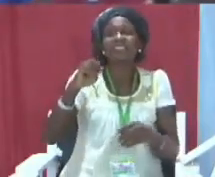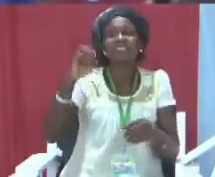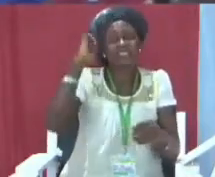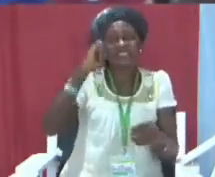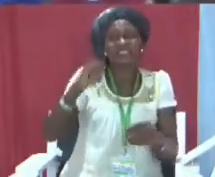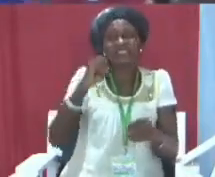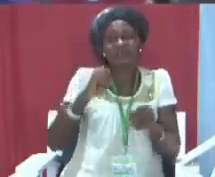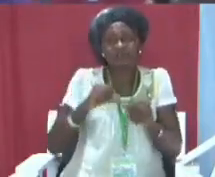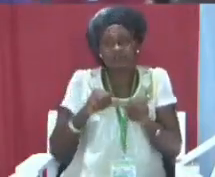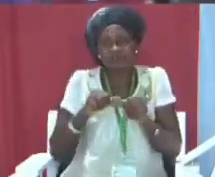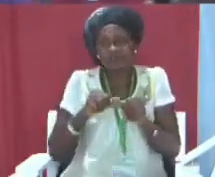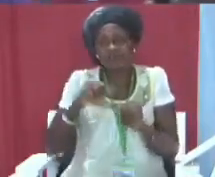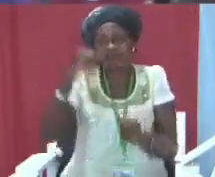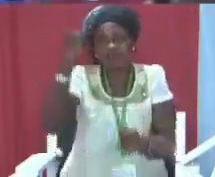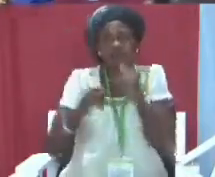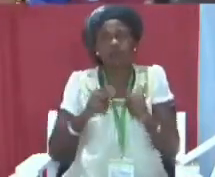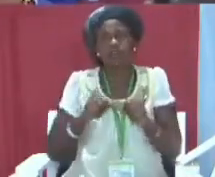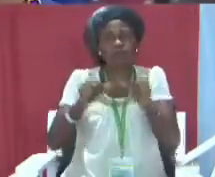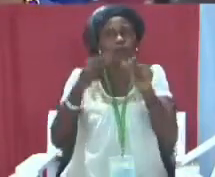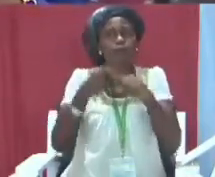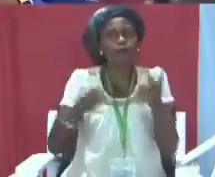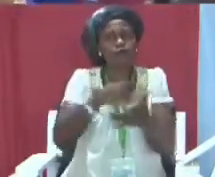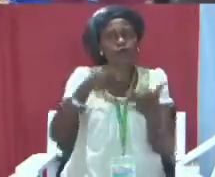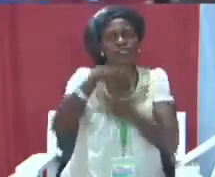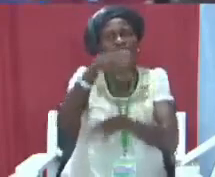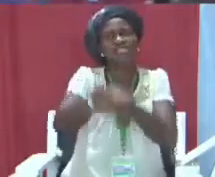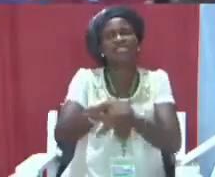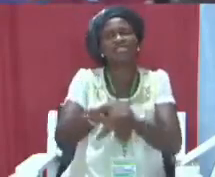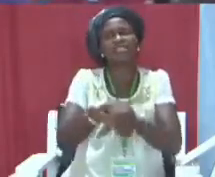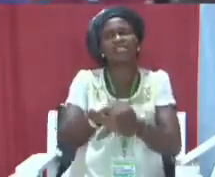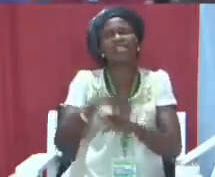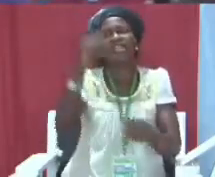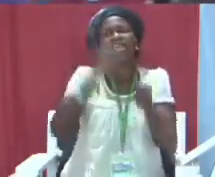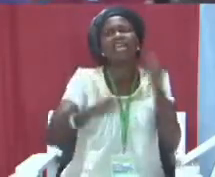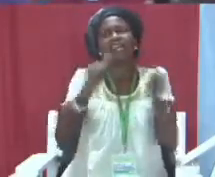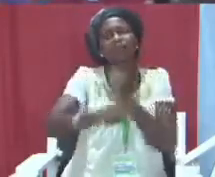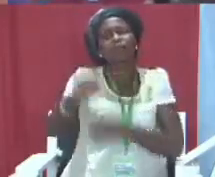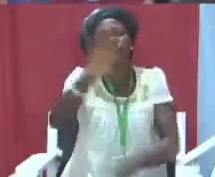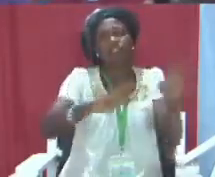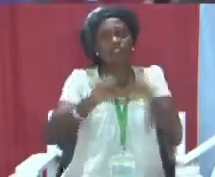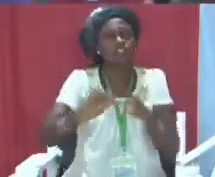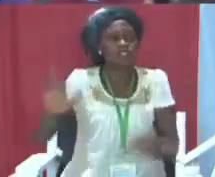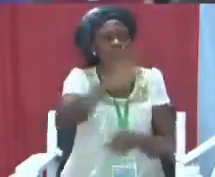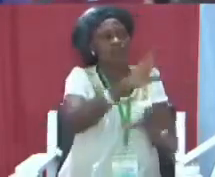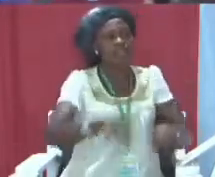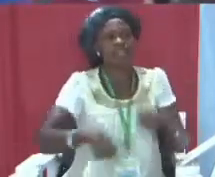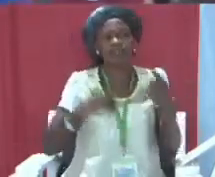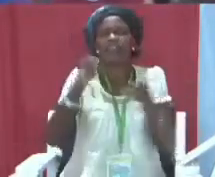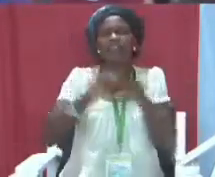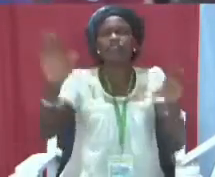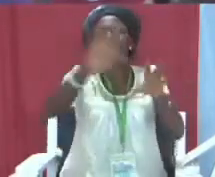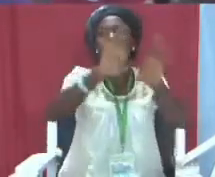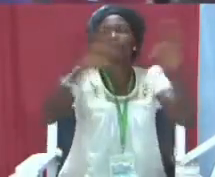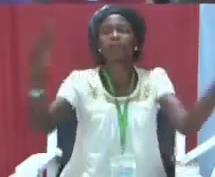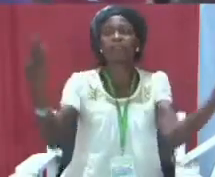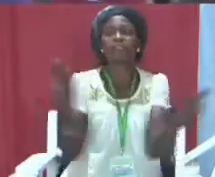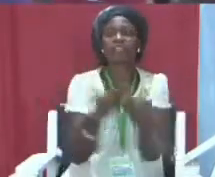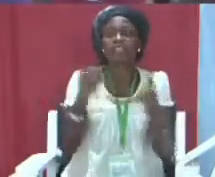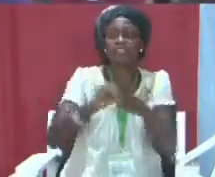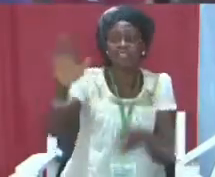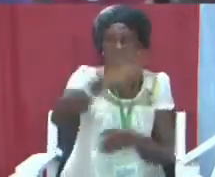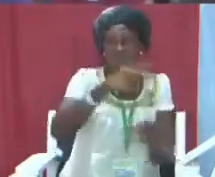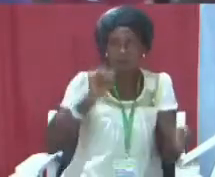continued. But tonight, every siege in your life, in your family, in